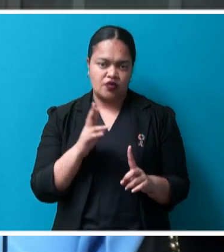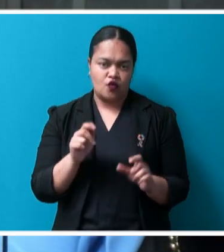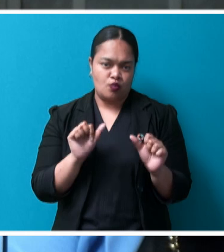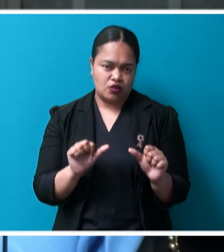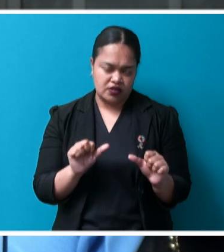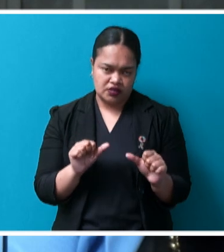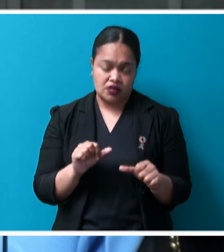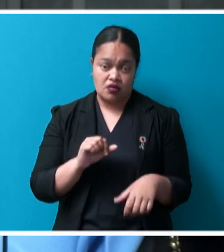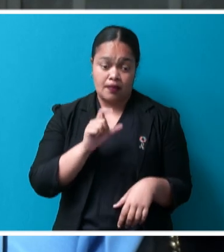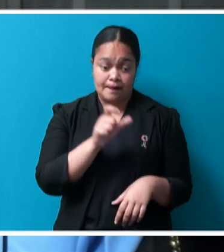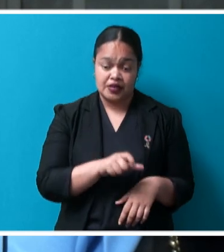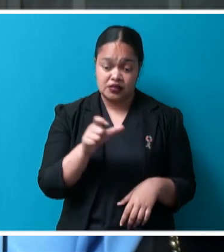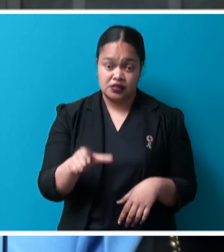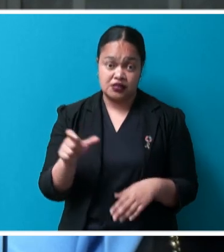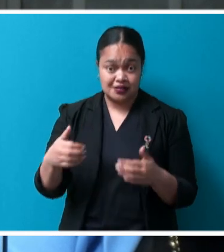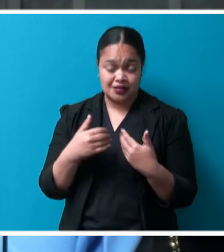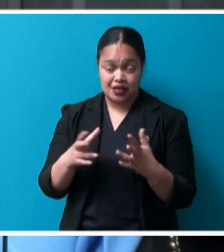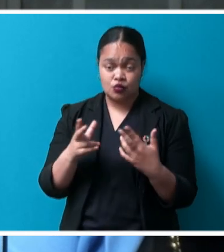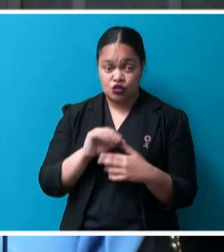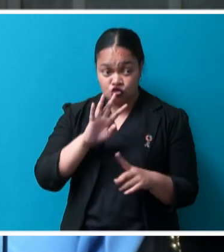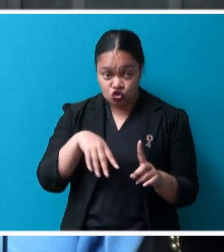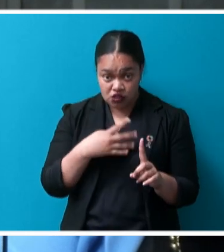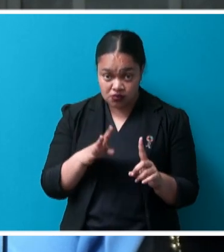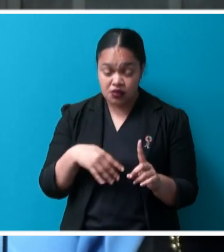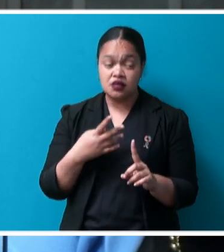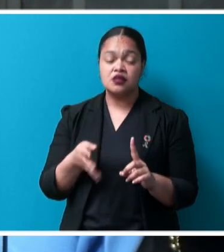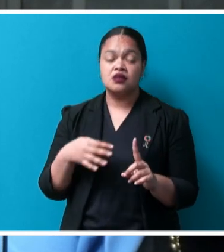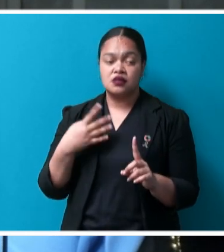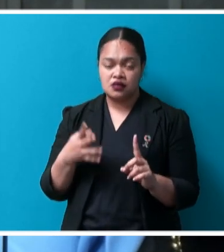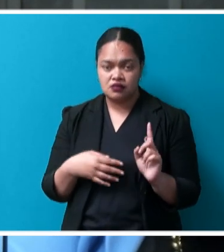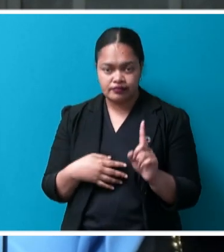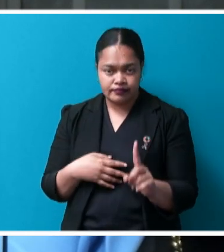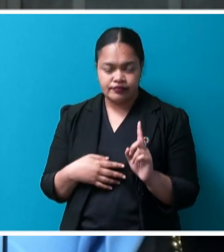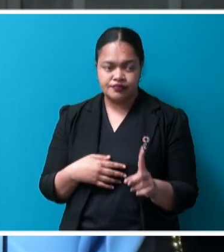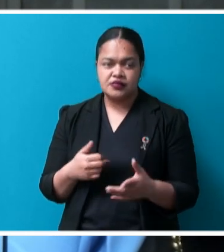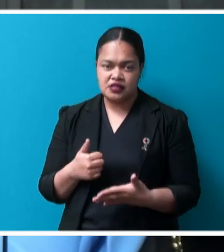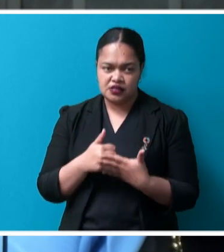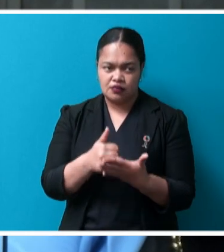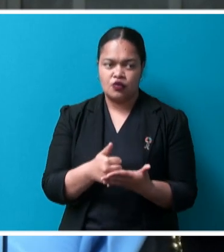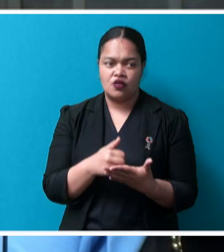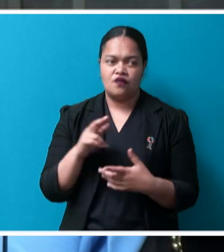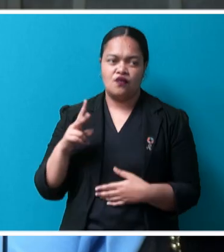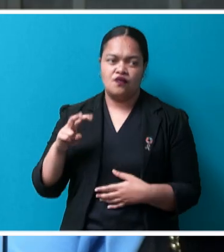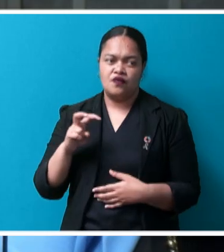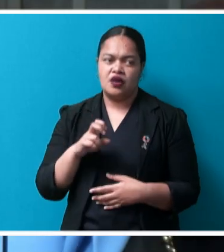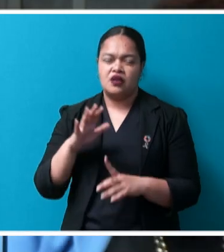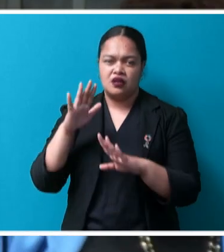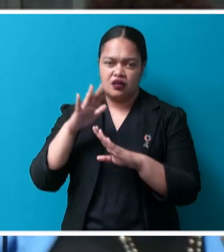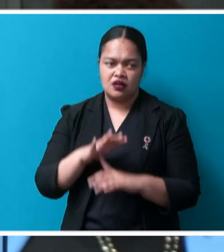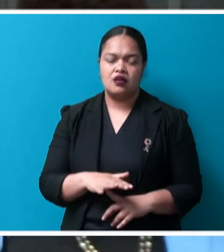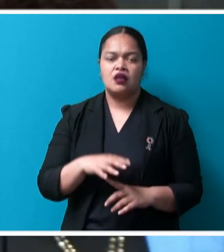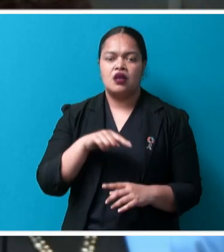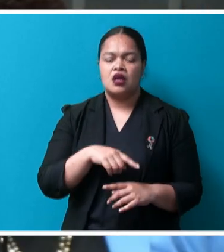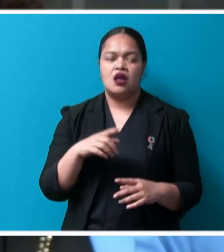every person who starts on treatment, keep in care and support to reach viral suppression reduces future